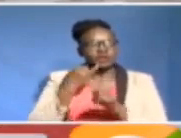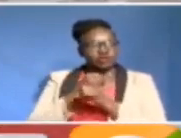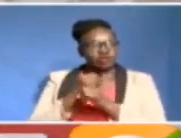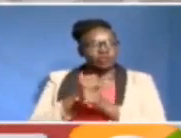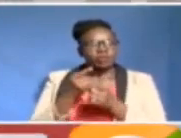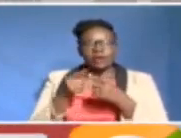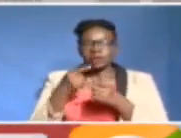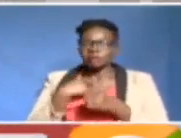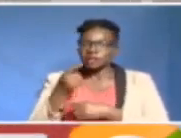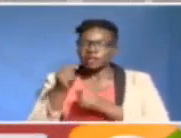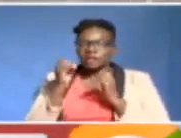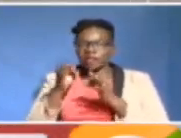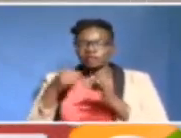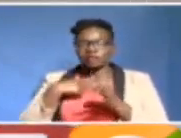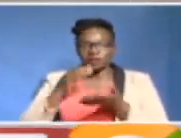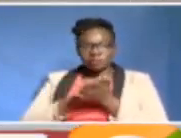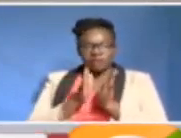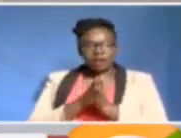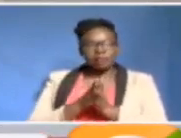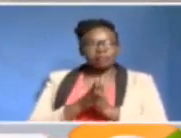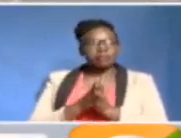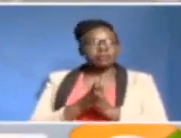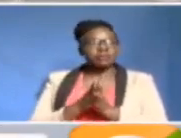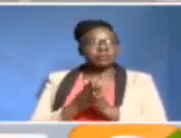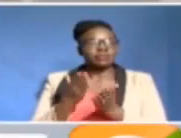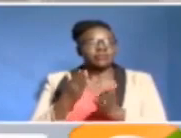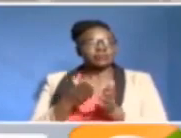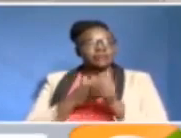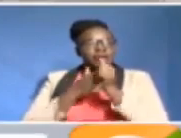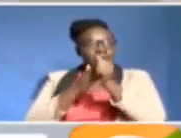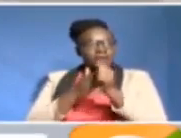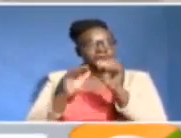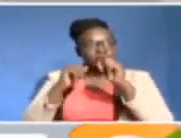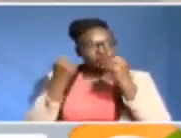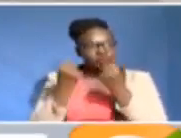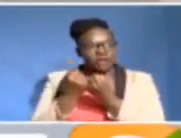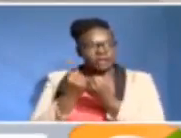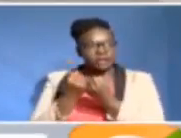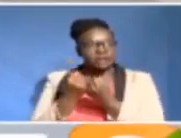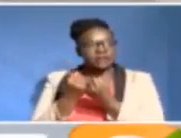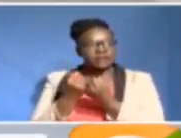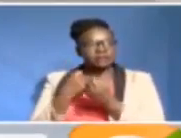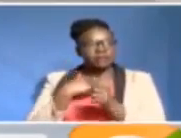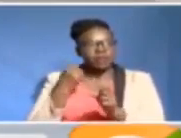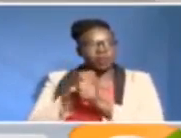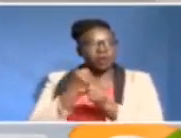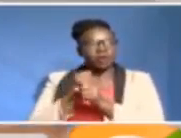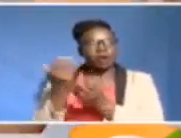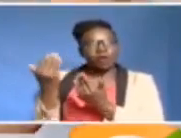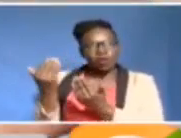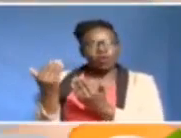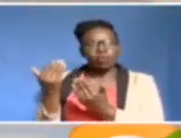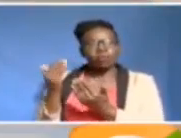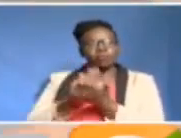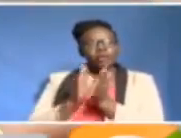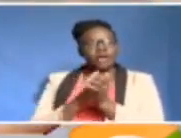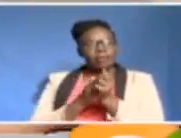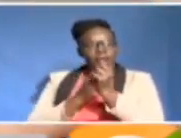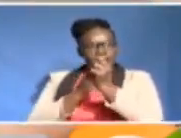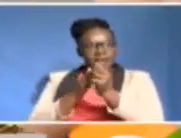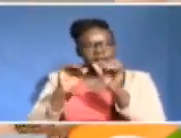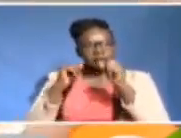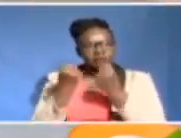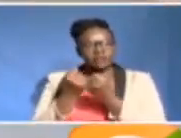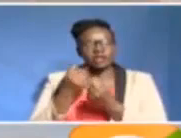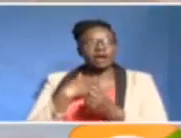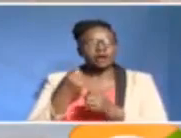someone proper, like if I happen to be given leadership in the society, which I'm actually working towards it, I'll try and make sure, like, young girls,